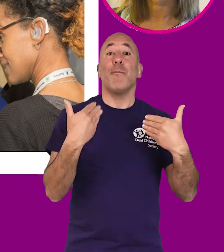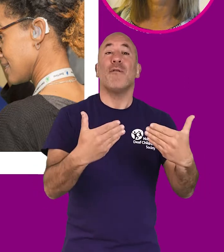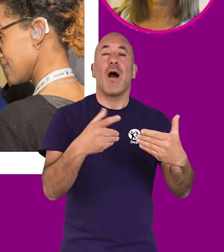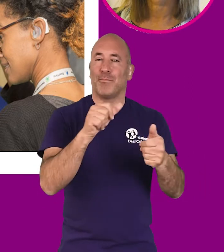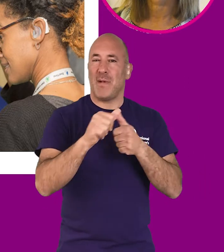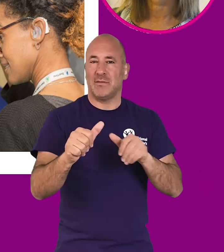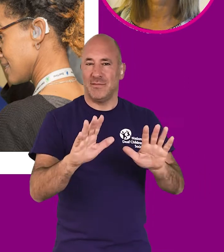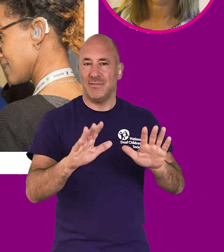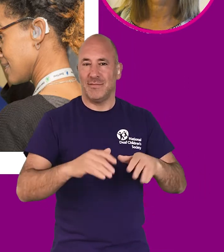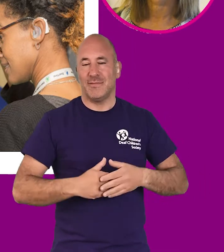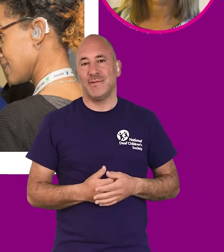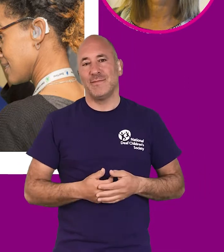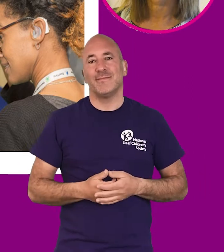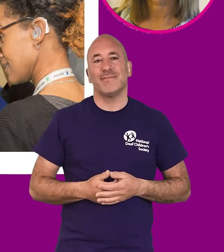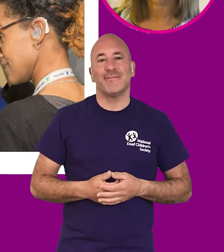on?